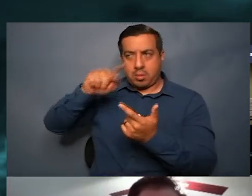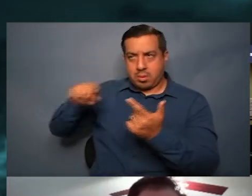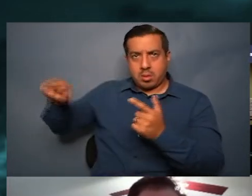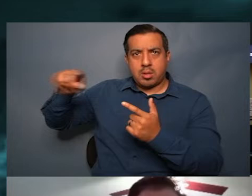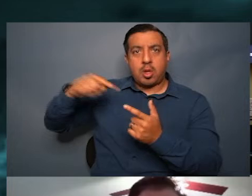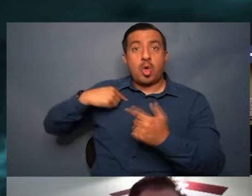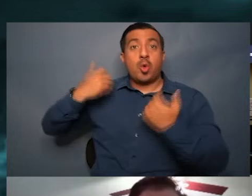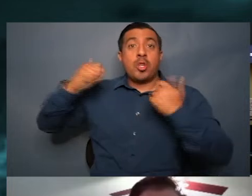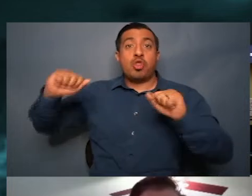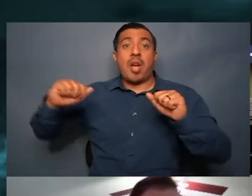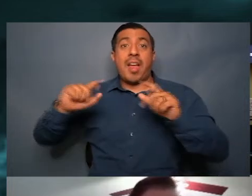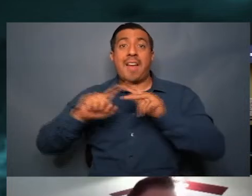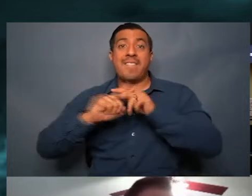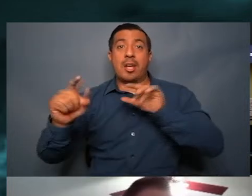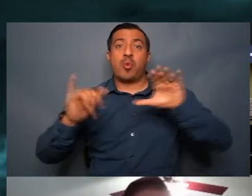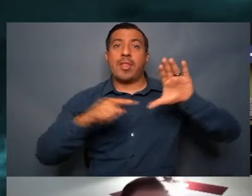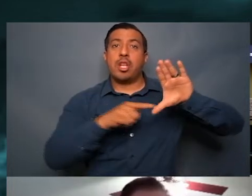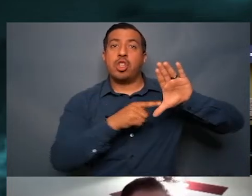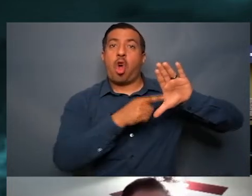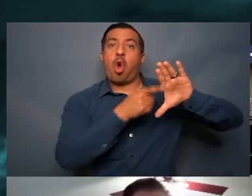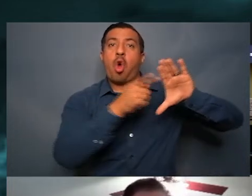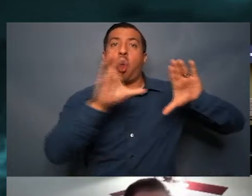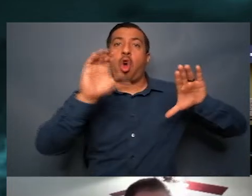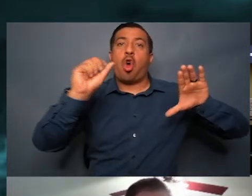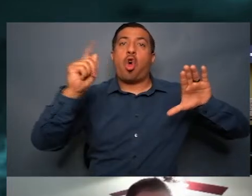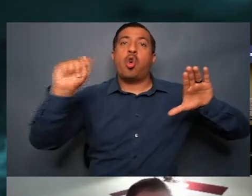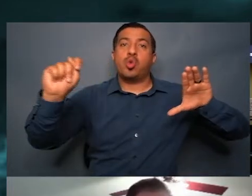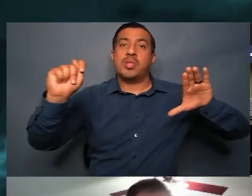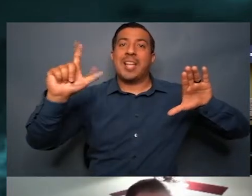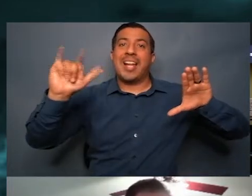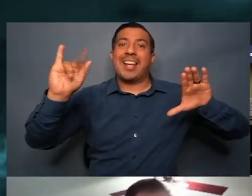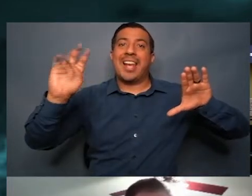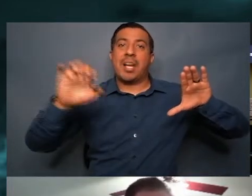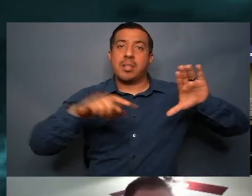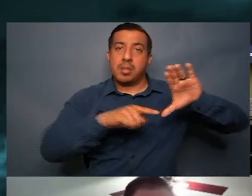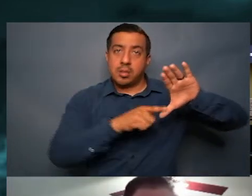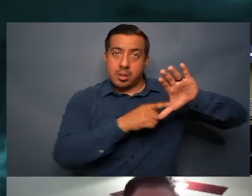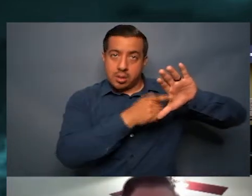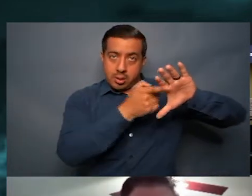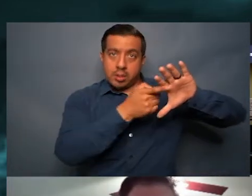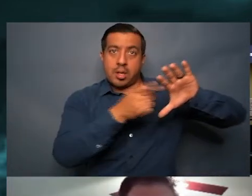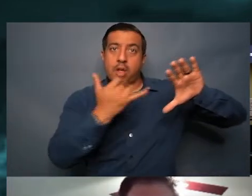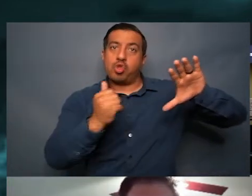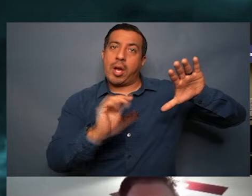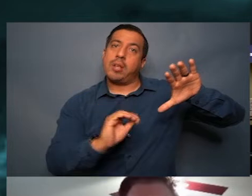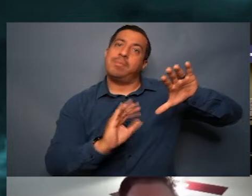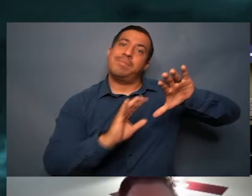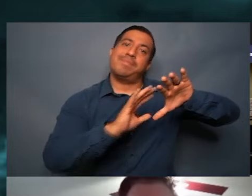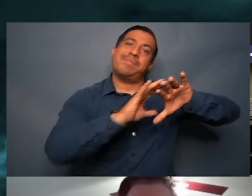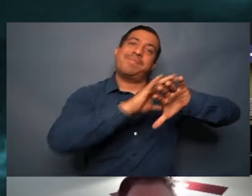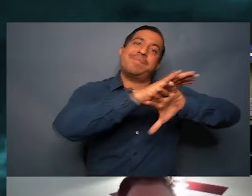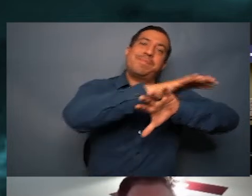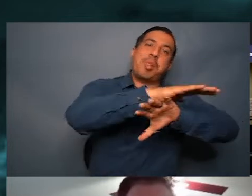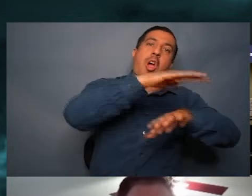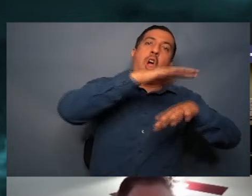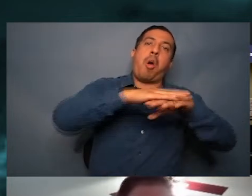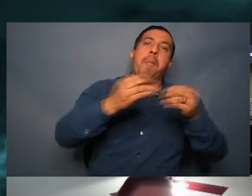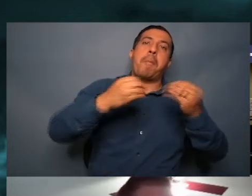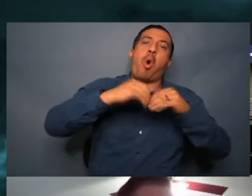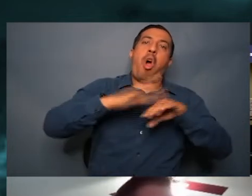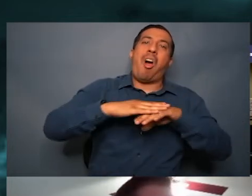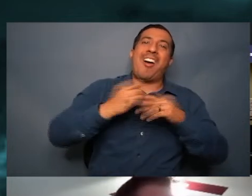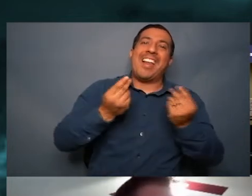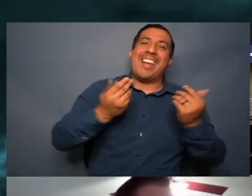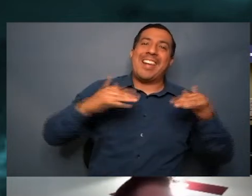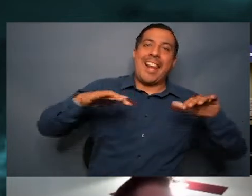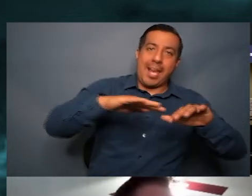the coastline. We want to evacuate our zones from the coast inland. And if you